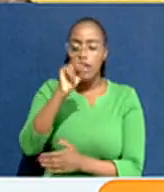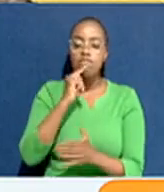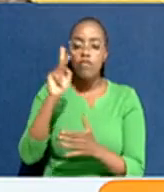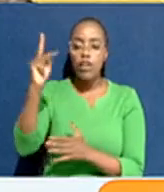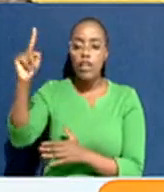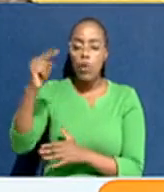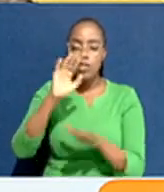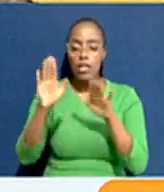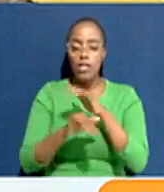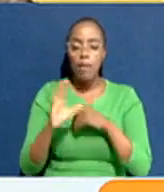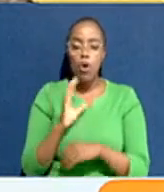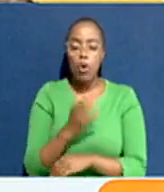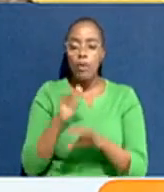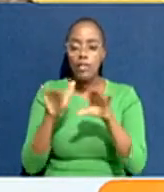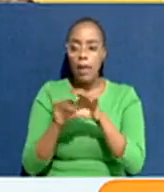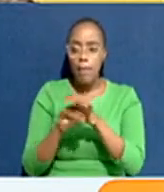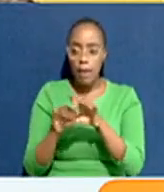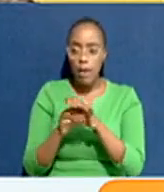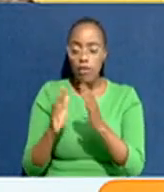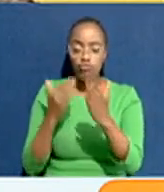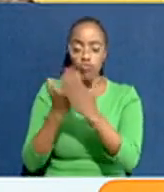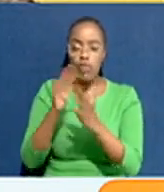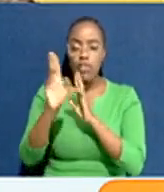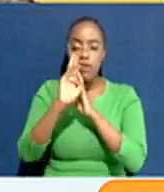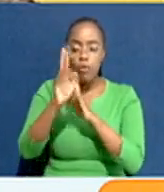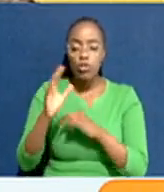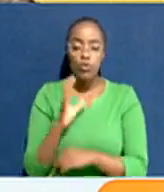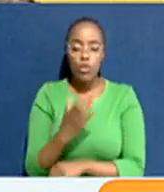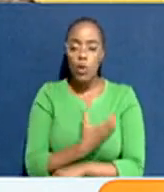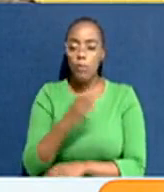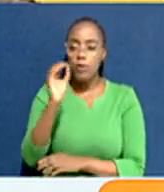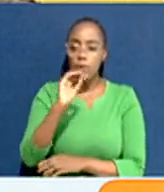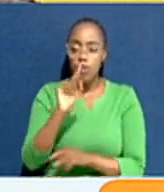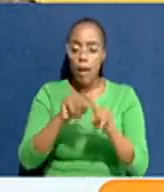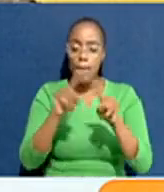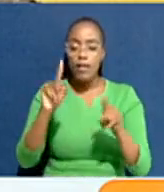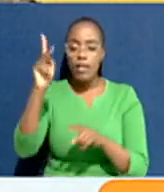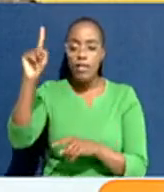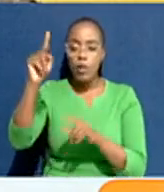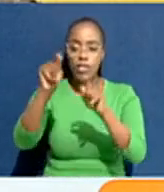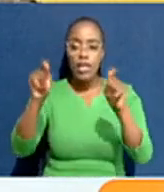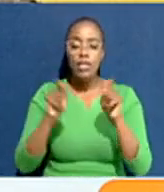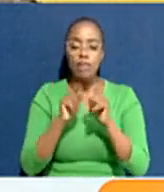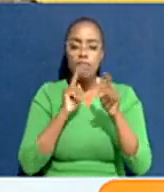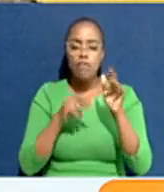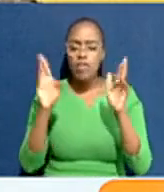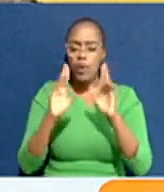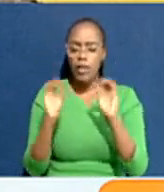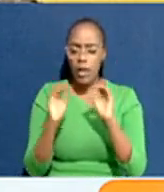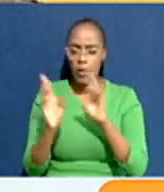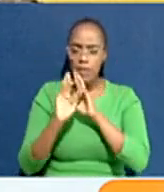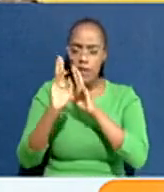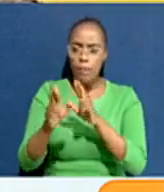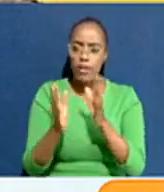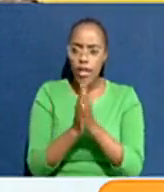Kwanza subcommittee members did not present their report to the committee. However, the Kenya Kwanza team says they were not ready with their report